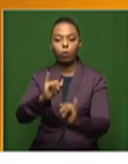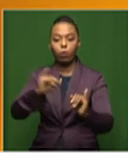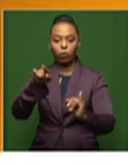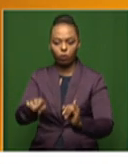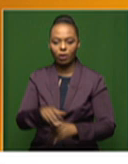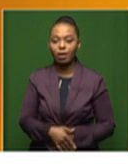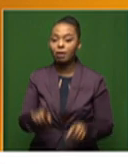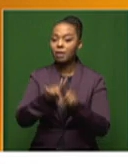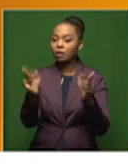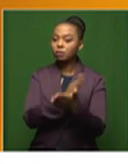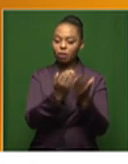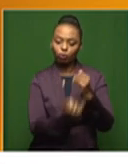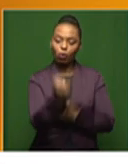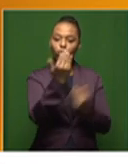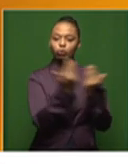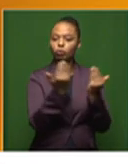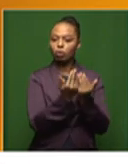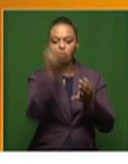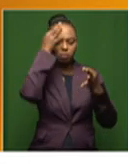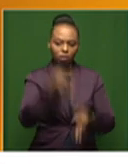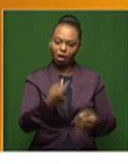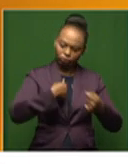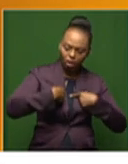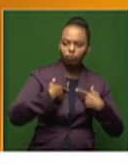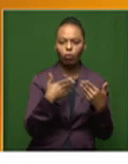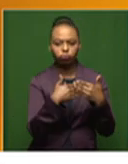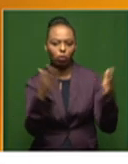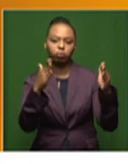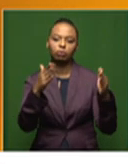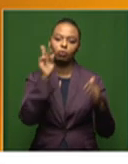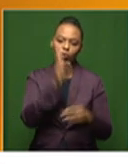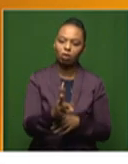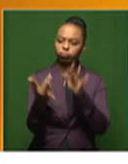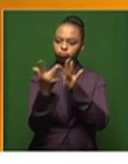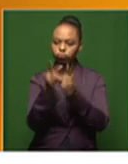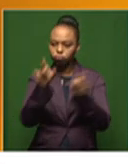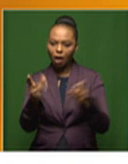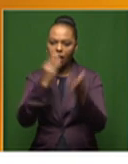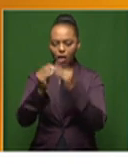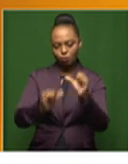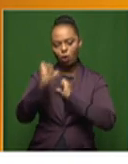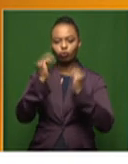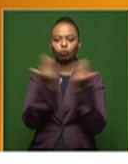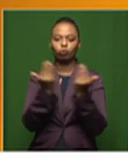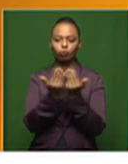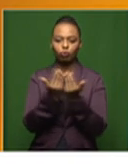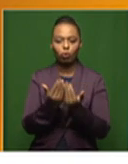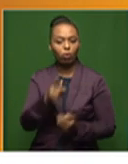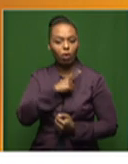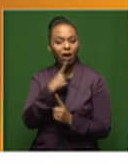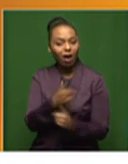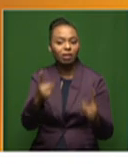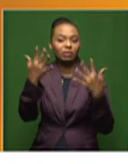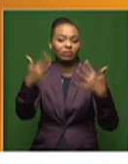the announcement, some independent schools have decided to go ahead with contact learning. So the announcement comes after COVID-19 infections